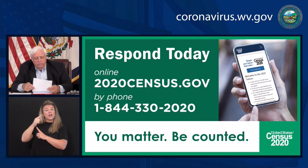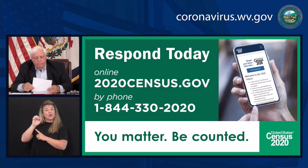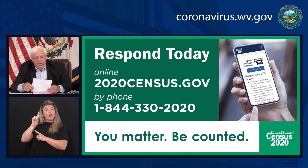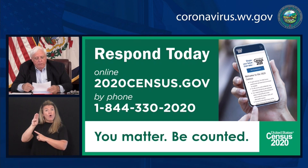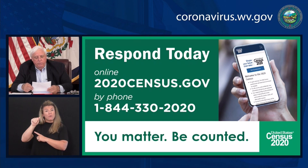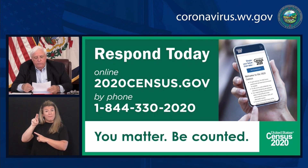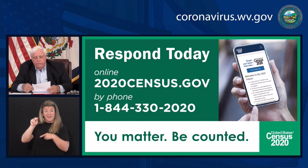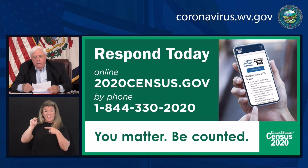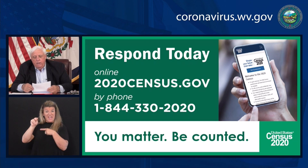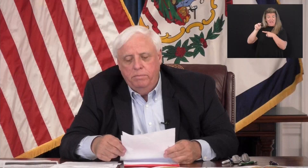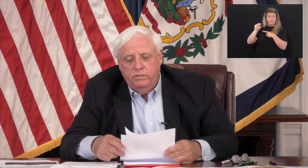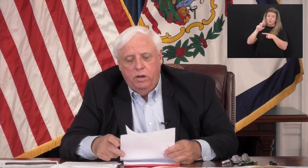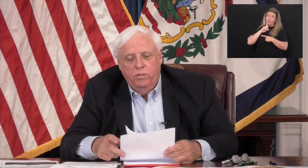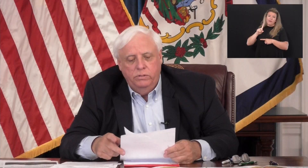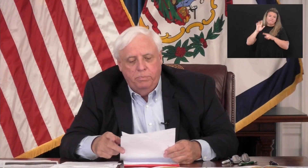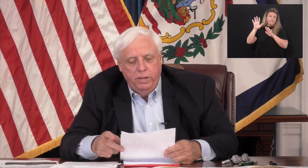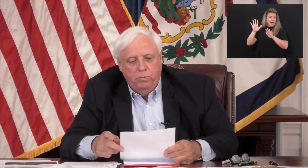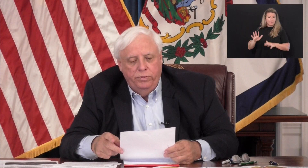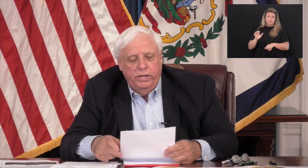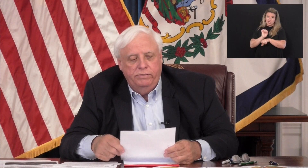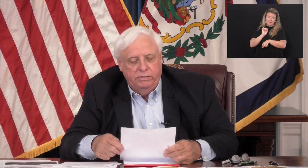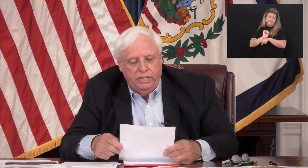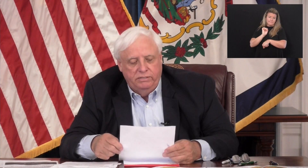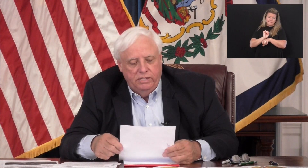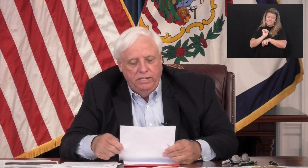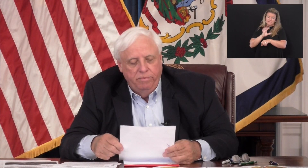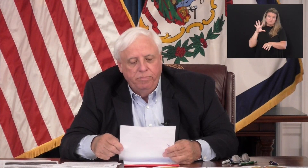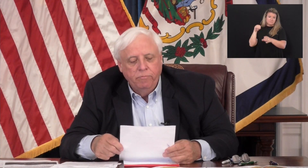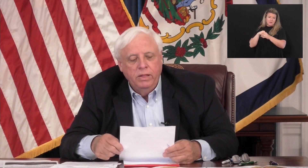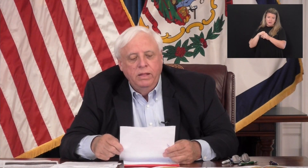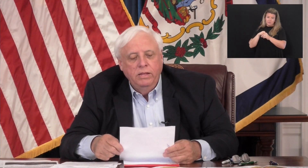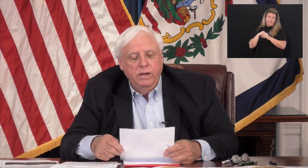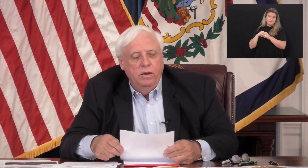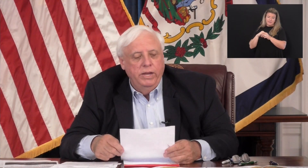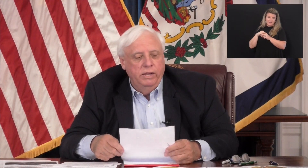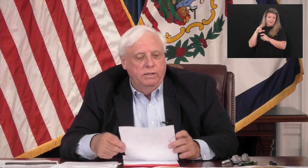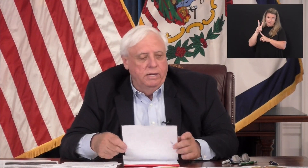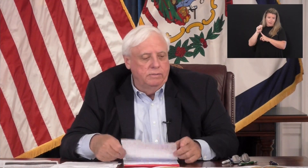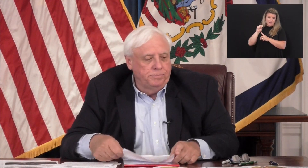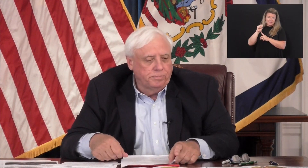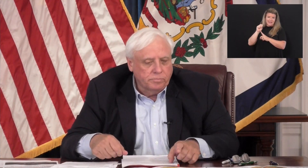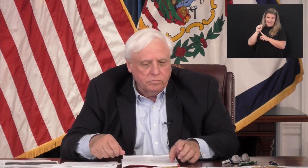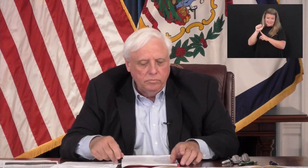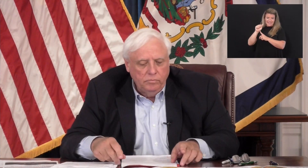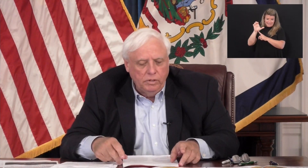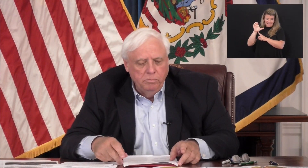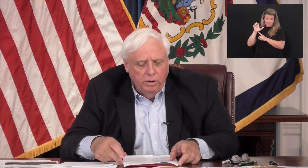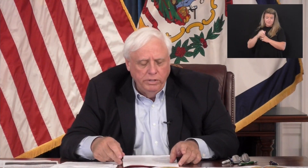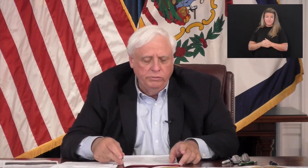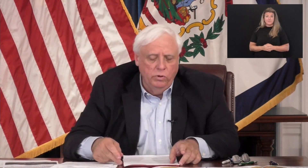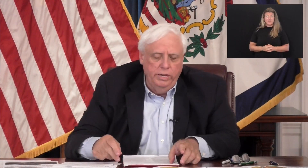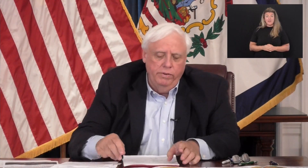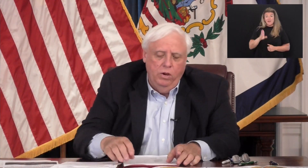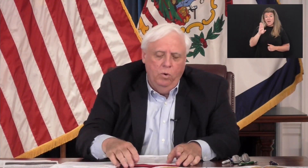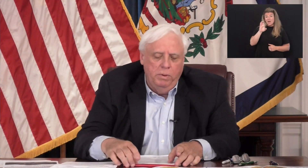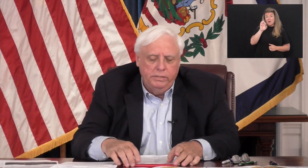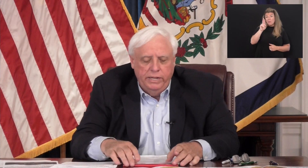we want badly to get money to, and that's broadband. Now, in doing